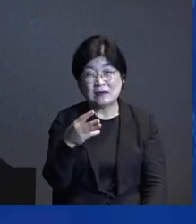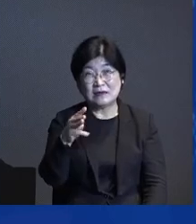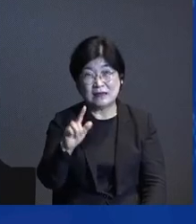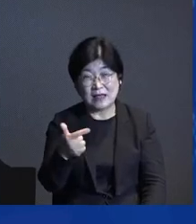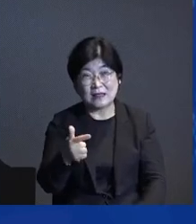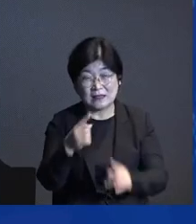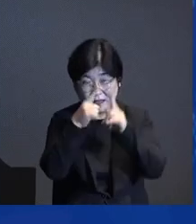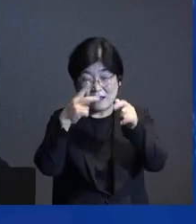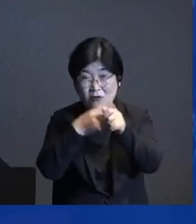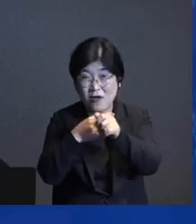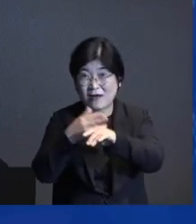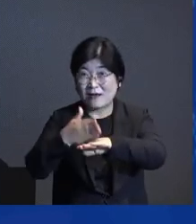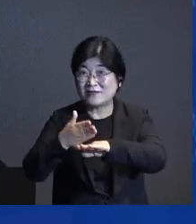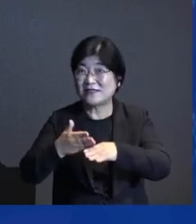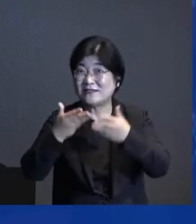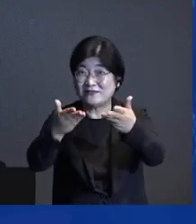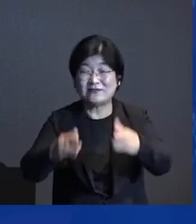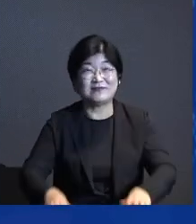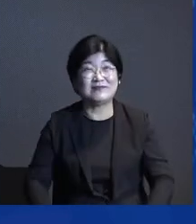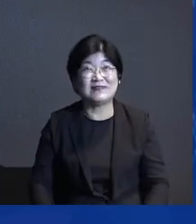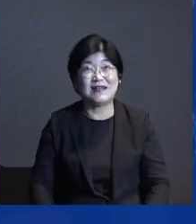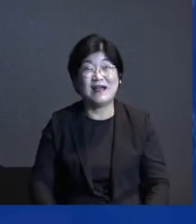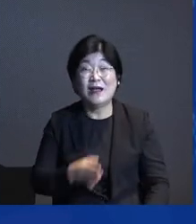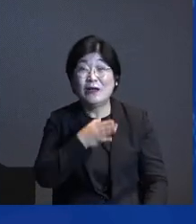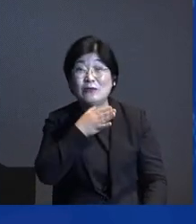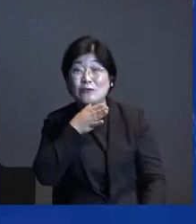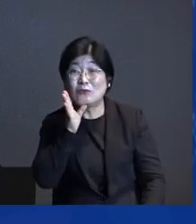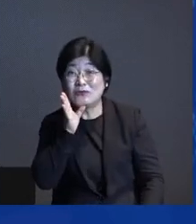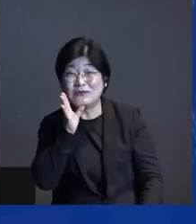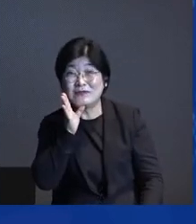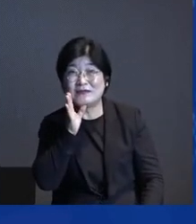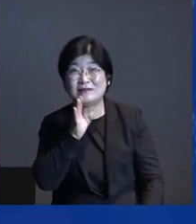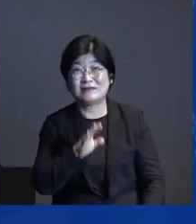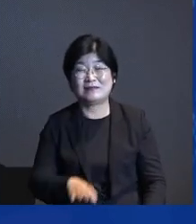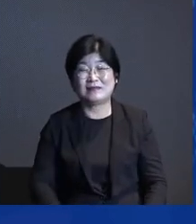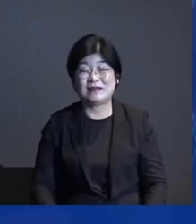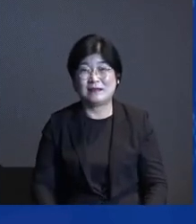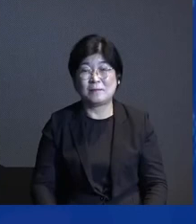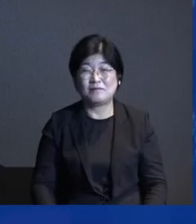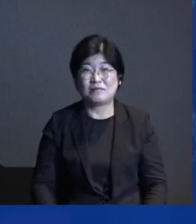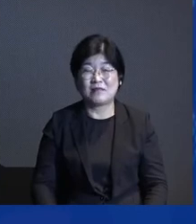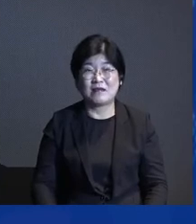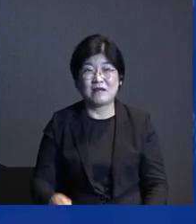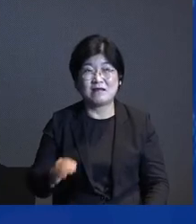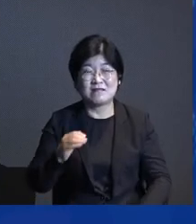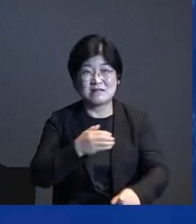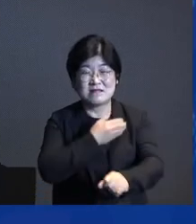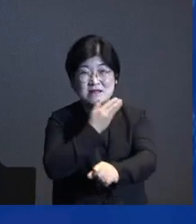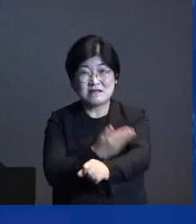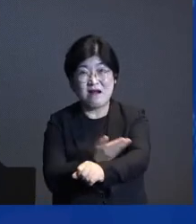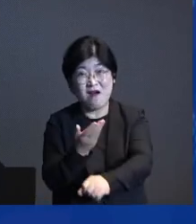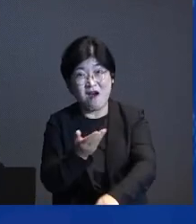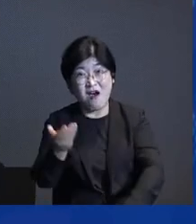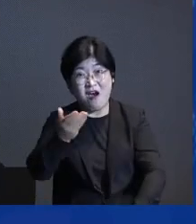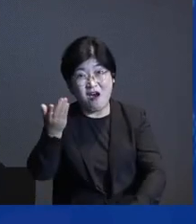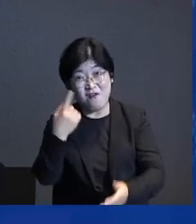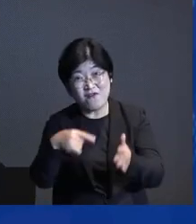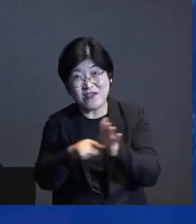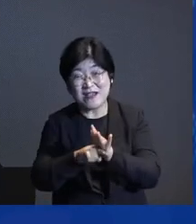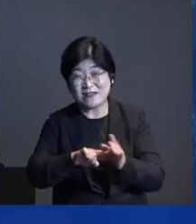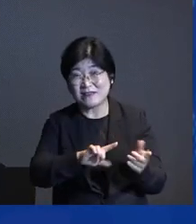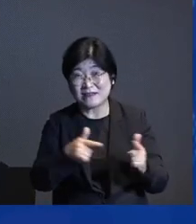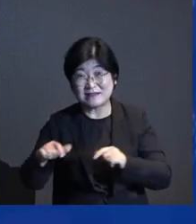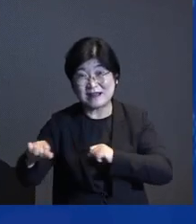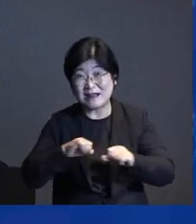empowering activities at the grassroots level from the academic researchers and also the government officials. So thank you very much